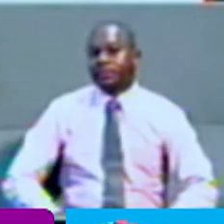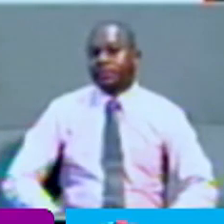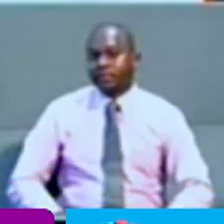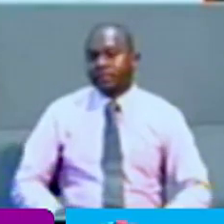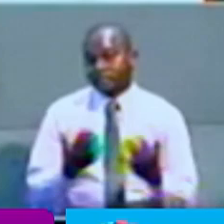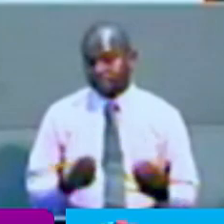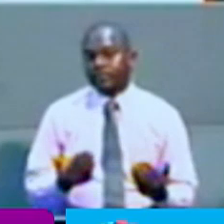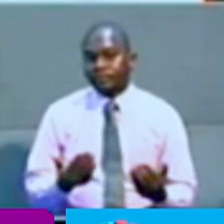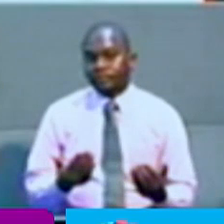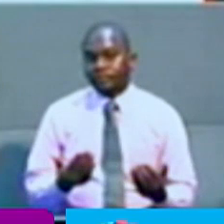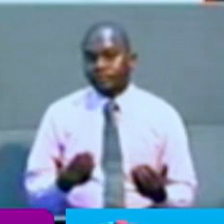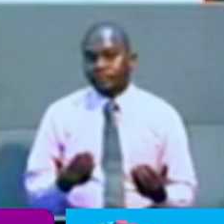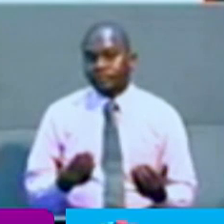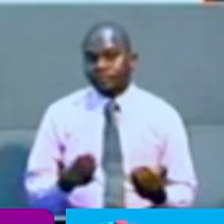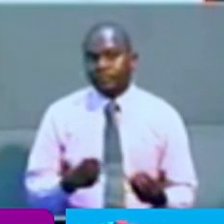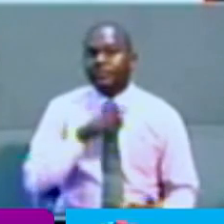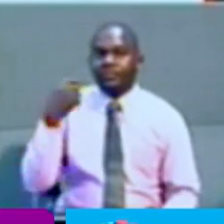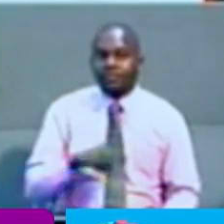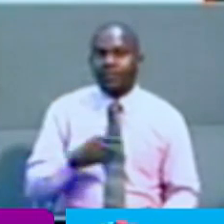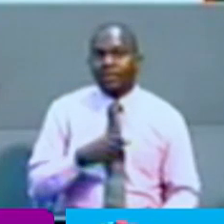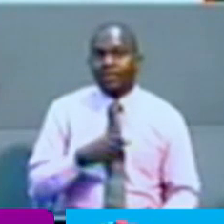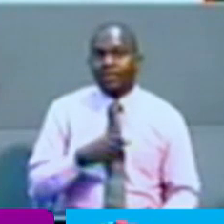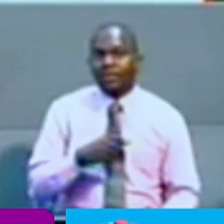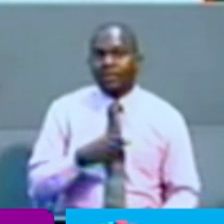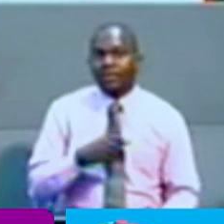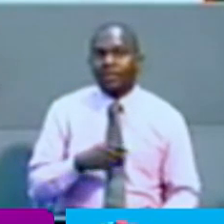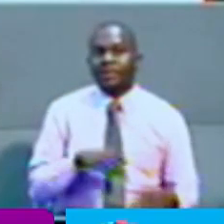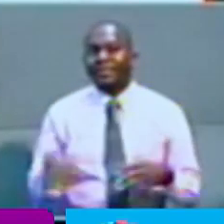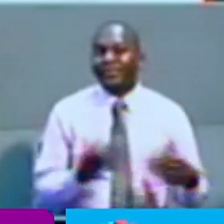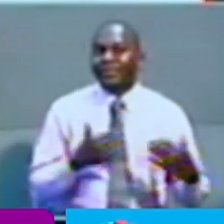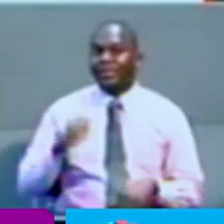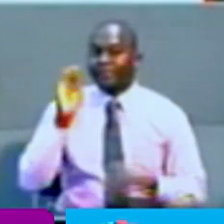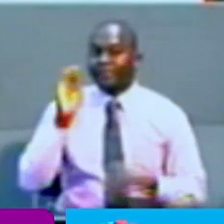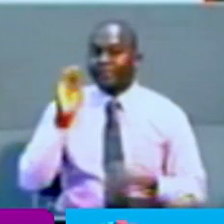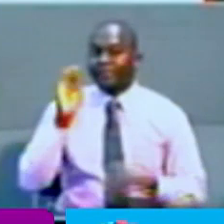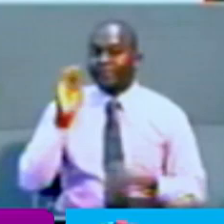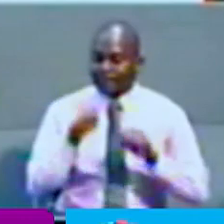So, hii mchezo lazima ikome.